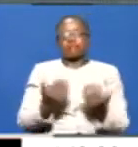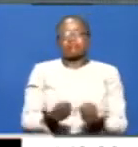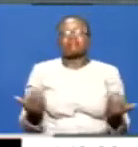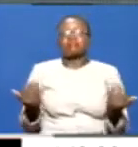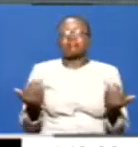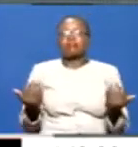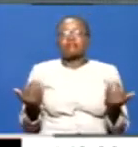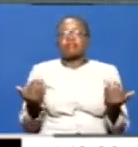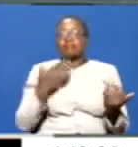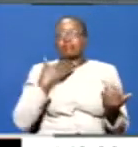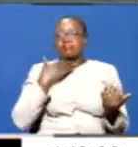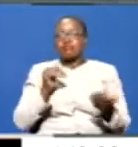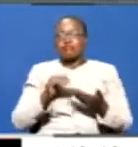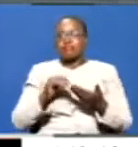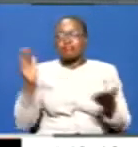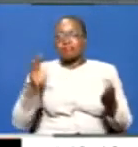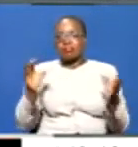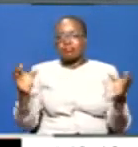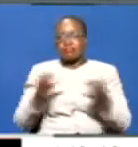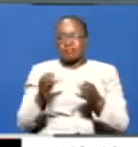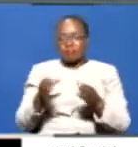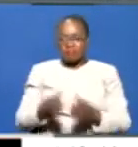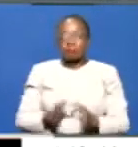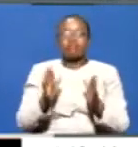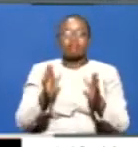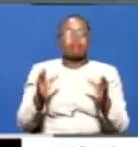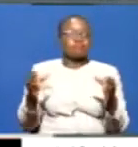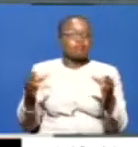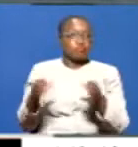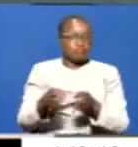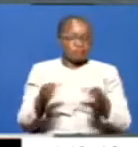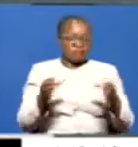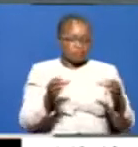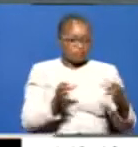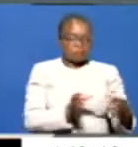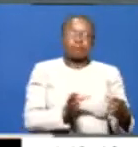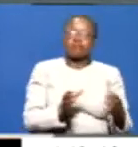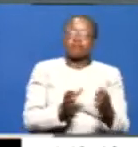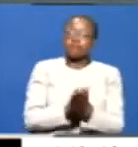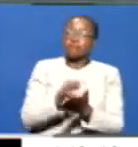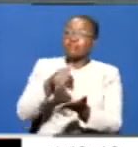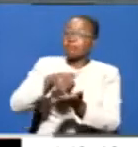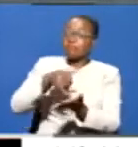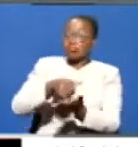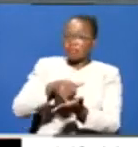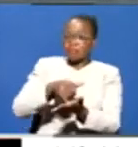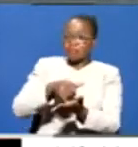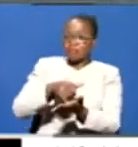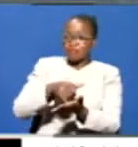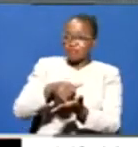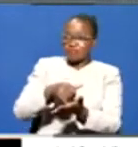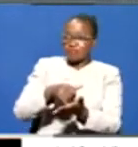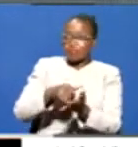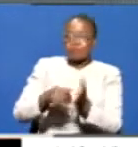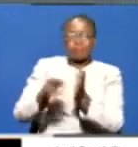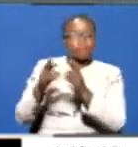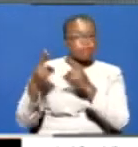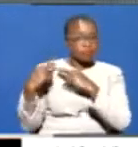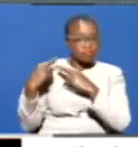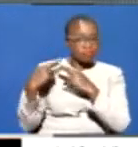They wanted more communal forms of organizations, including the role of